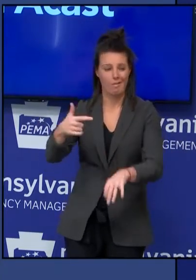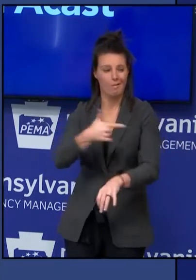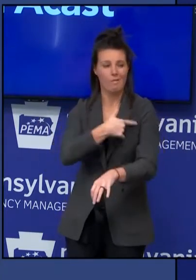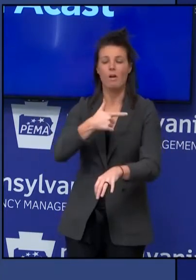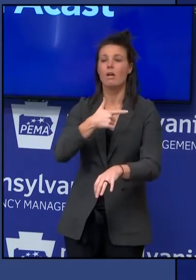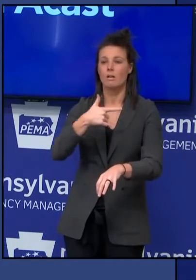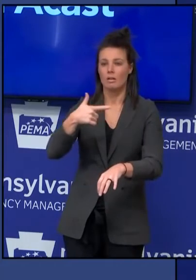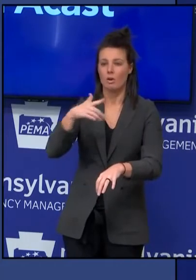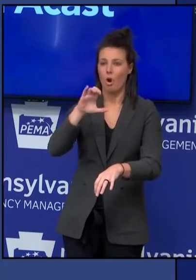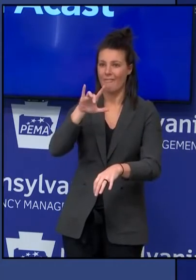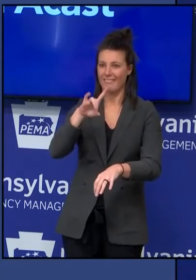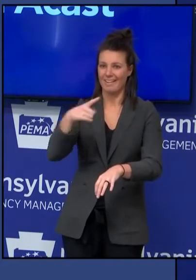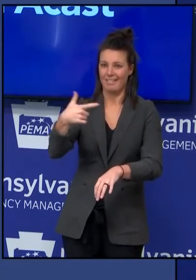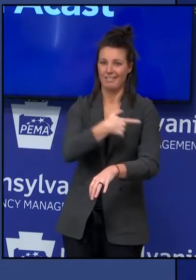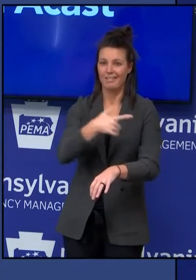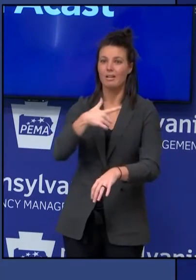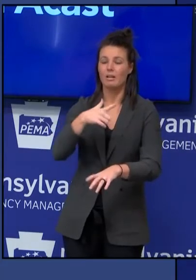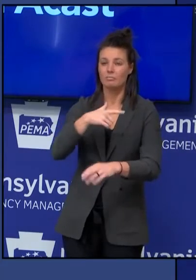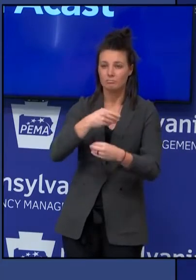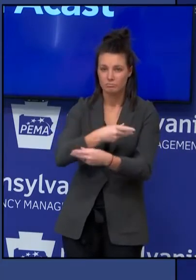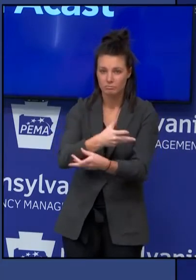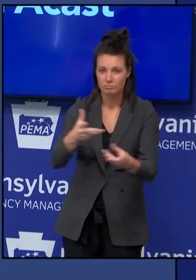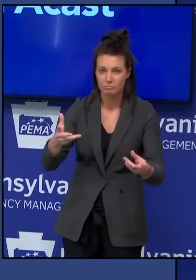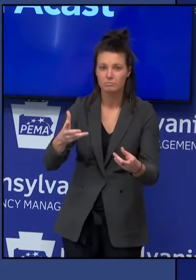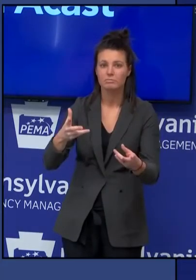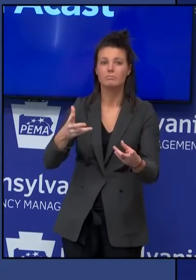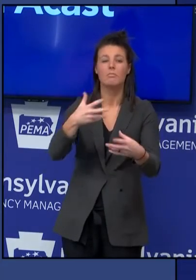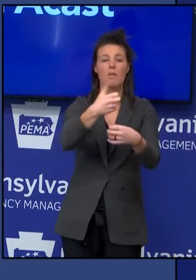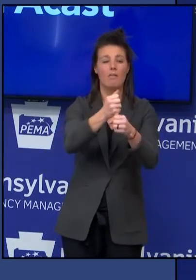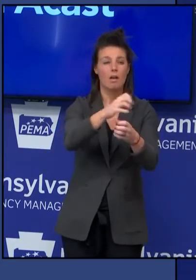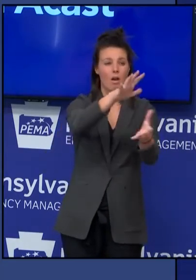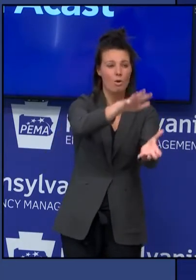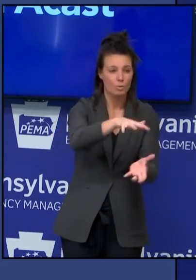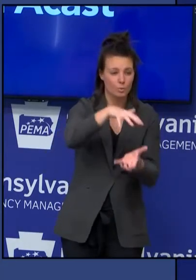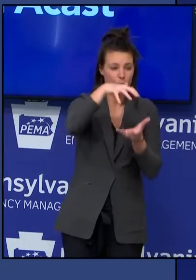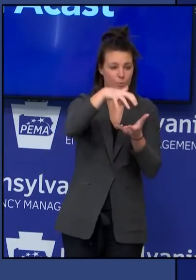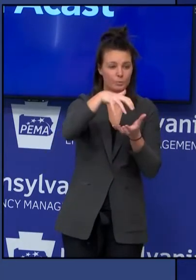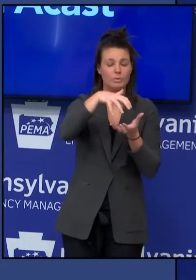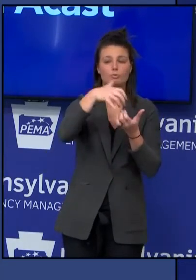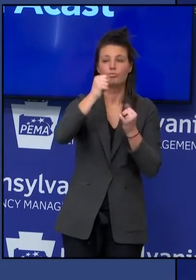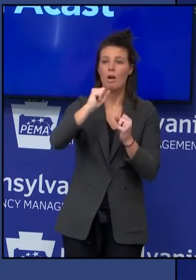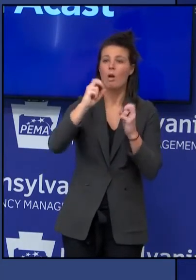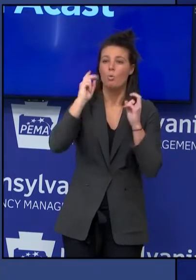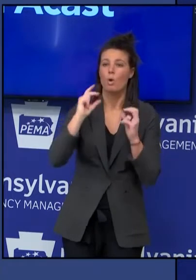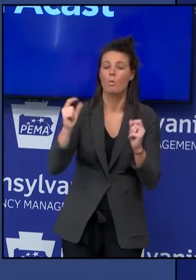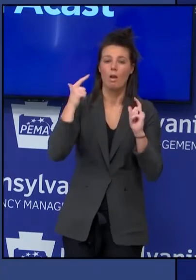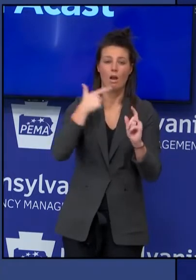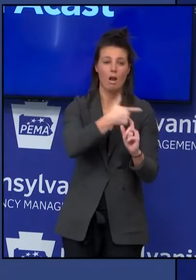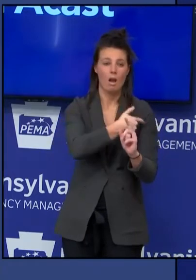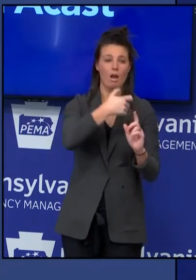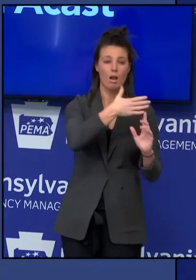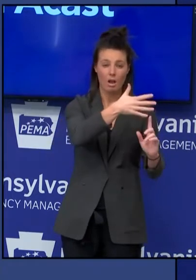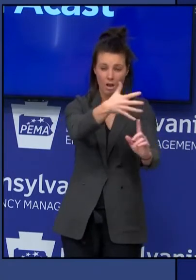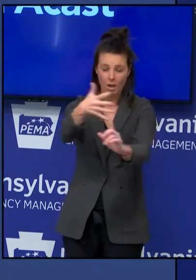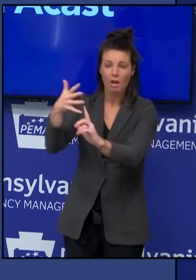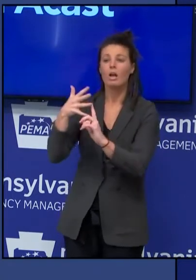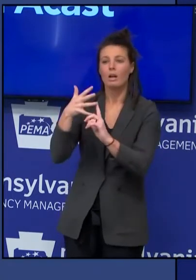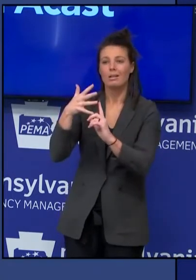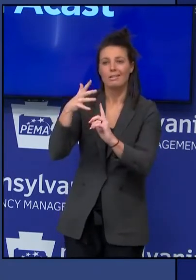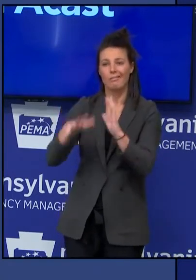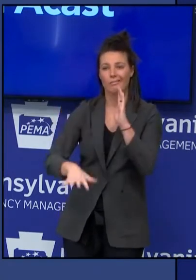vaccine from the manufacturers into the arms of Pennsylvanians as quickly as possible,